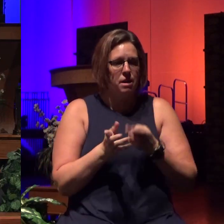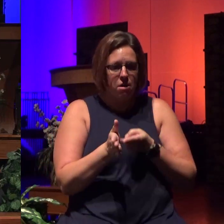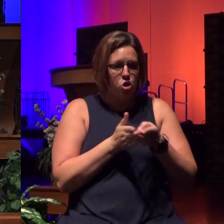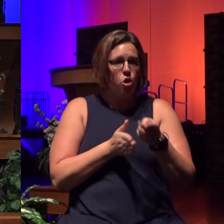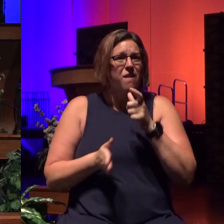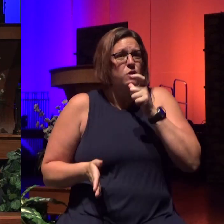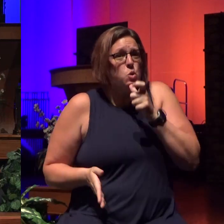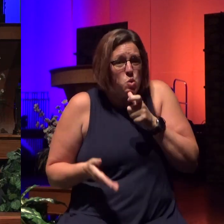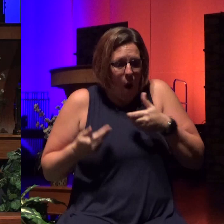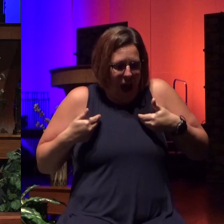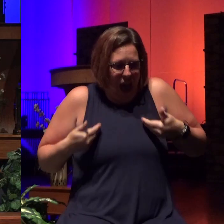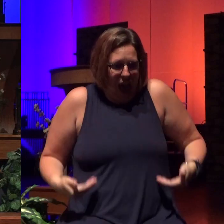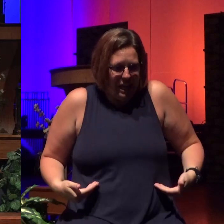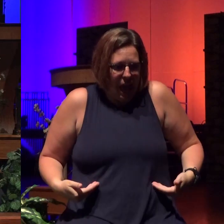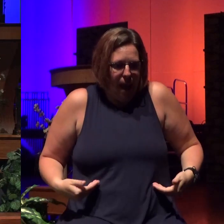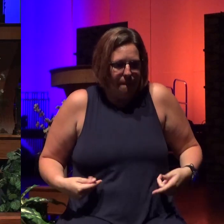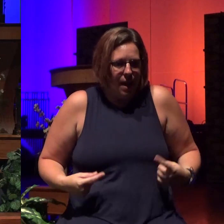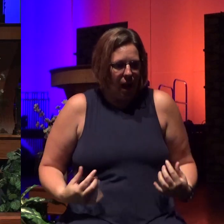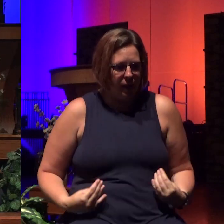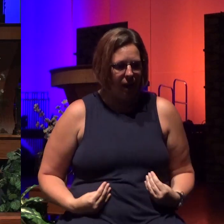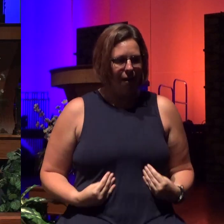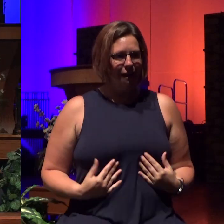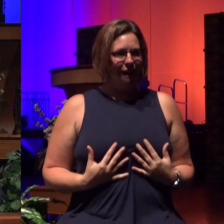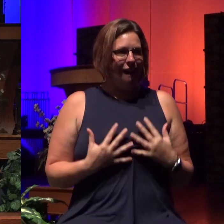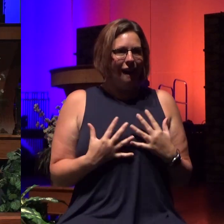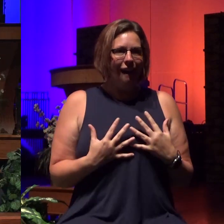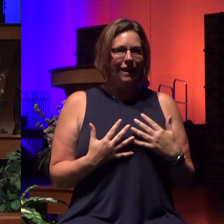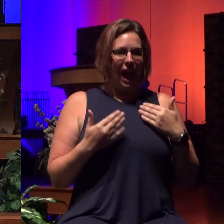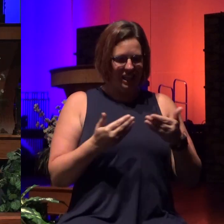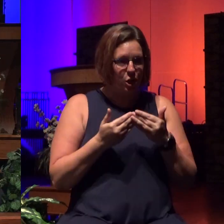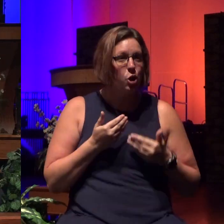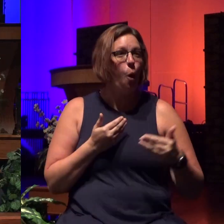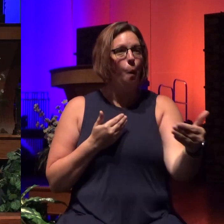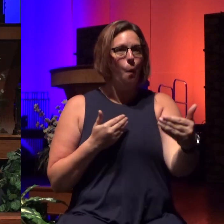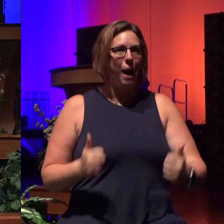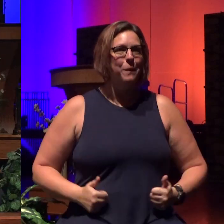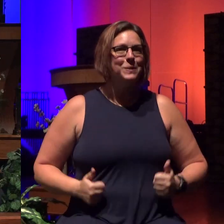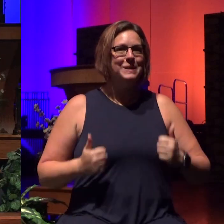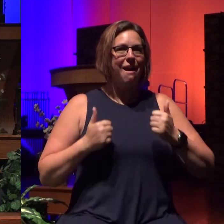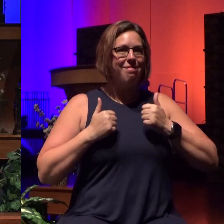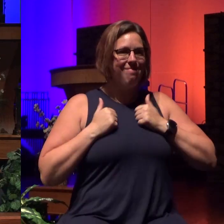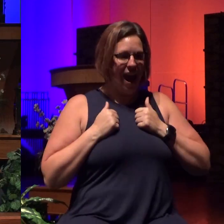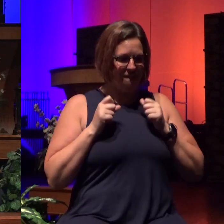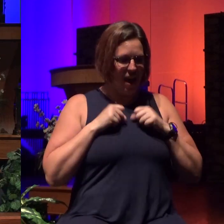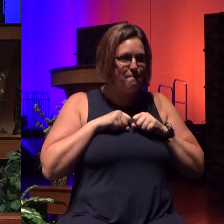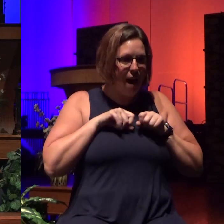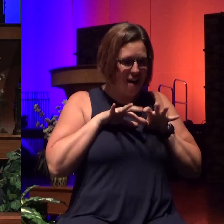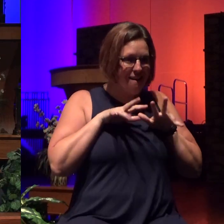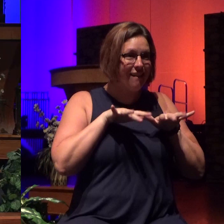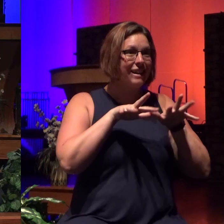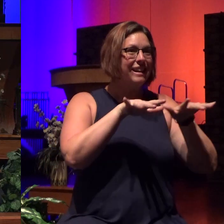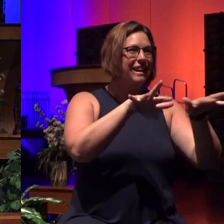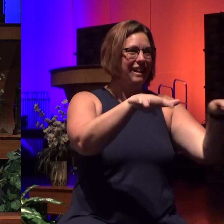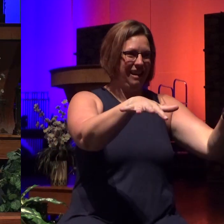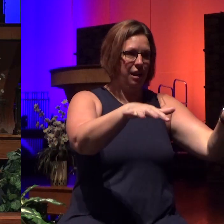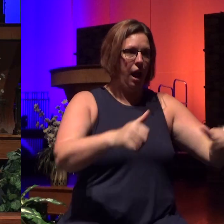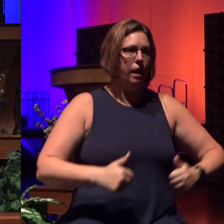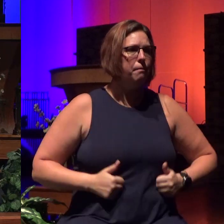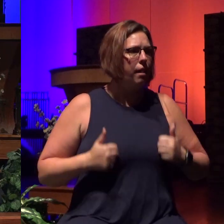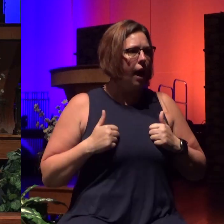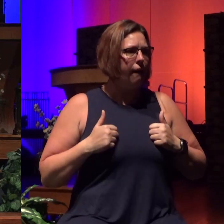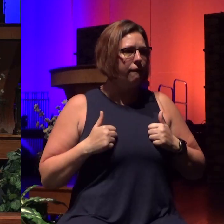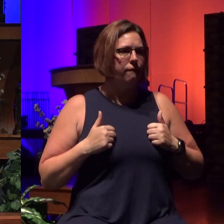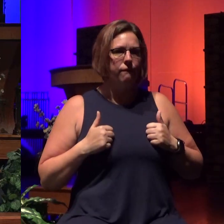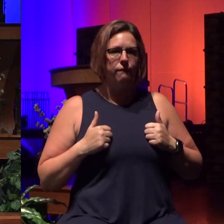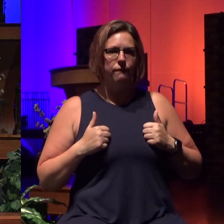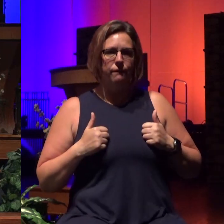am and charges me up to go out into my life, and the presence that I am then makes a difference. And